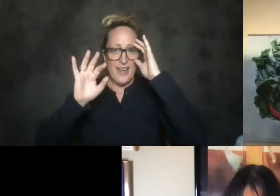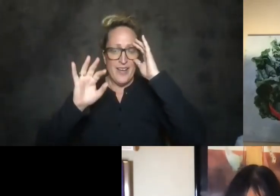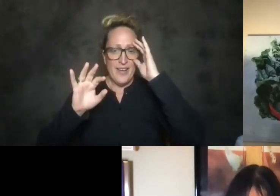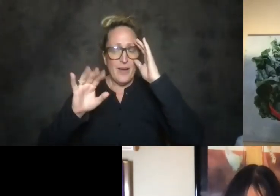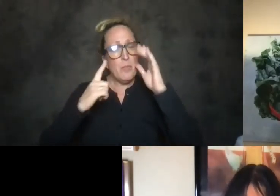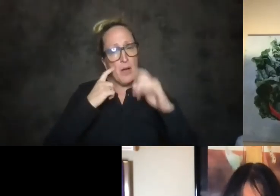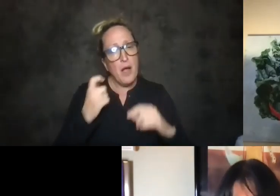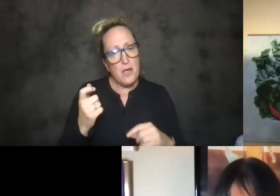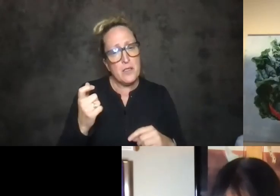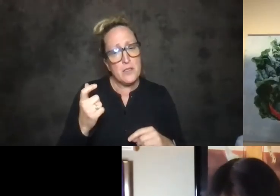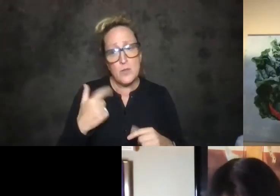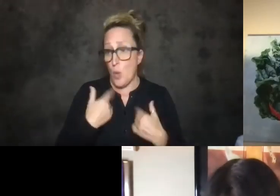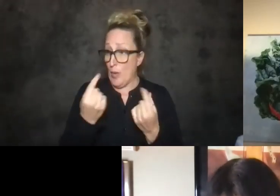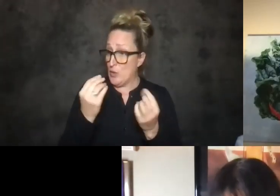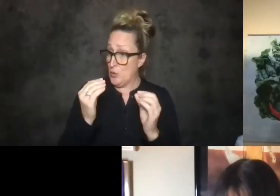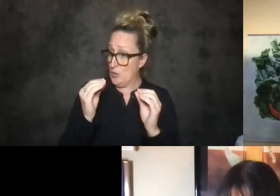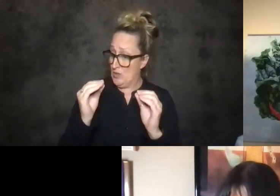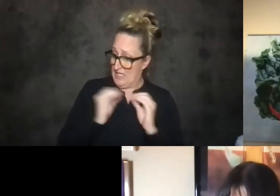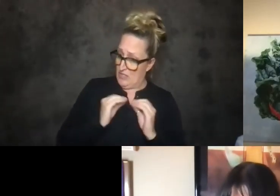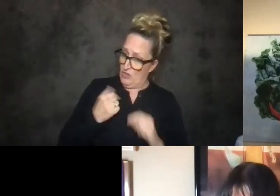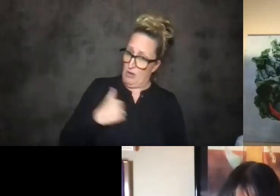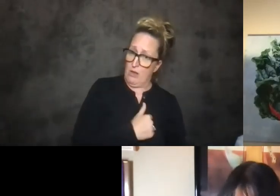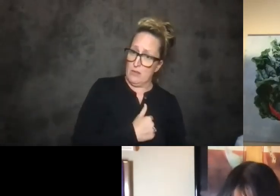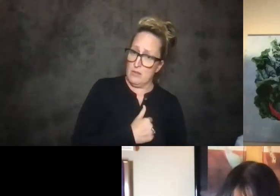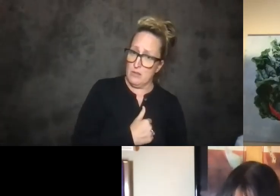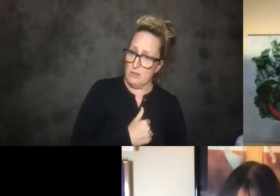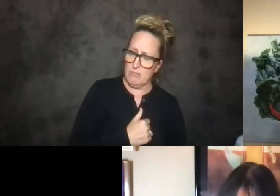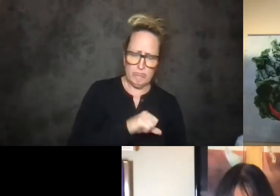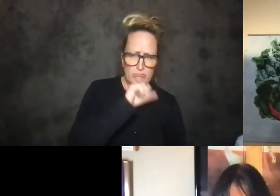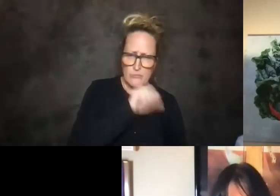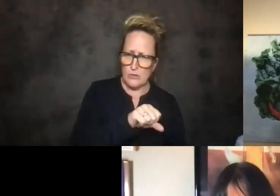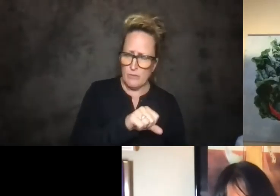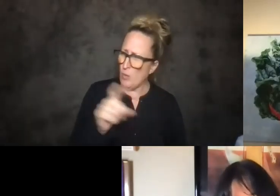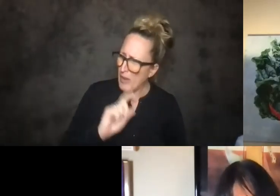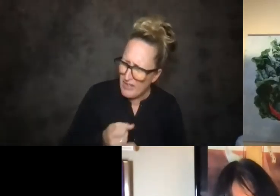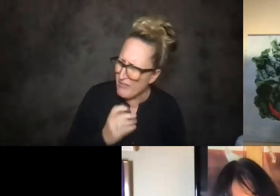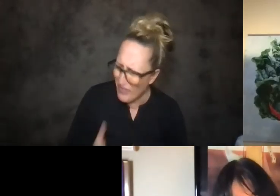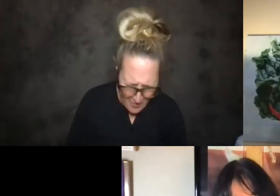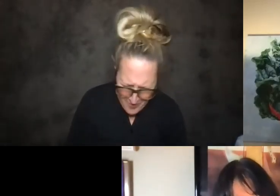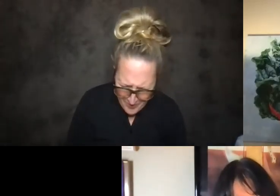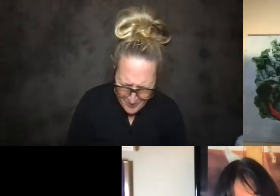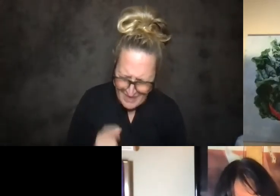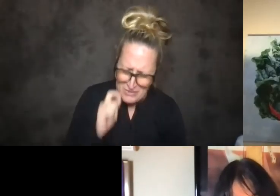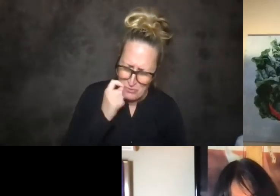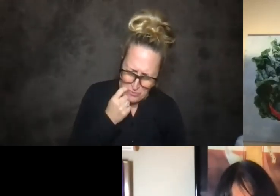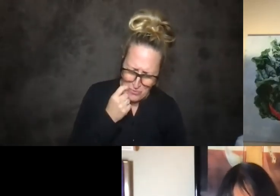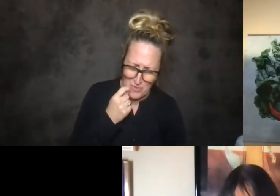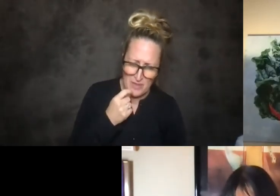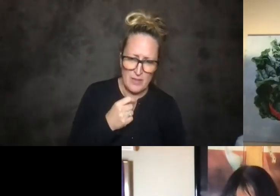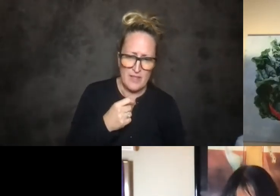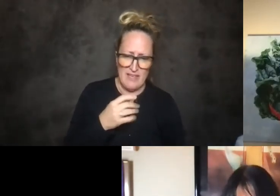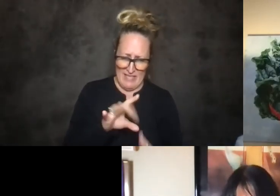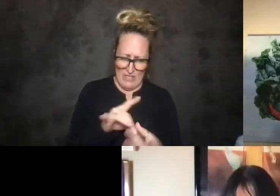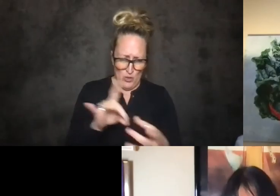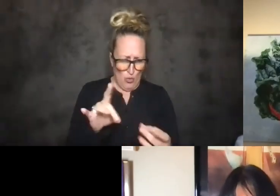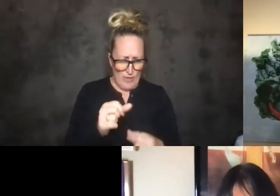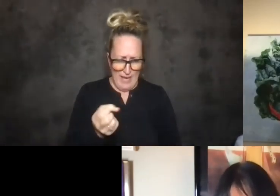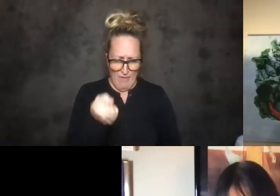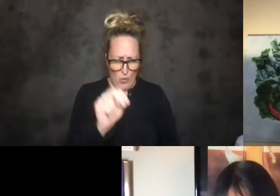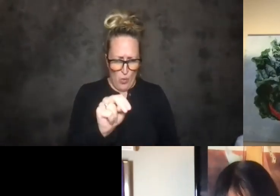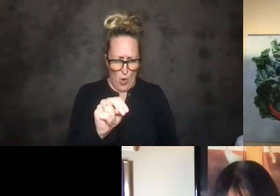because, you know, what we do teaches us. And I love that. I thought, where did that come from? That is so cool that these stories have their